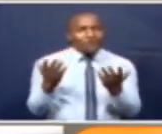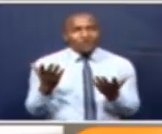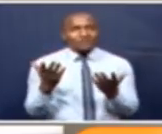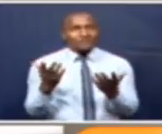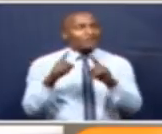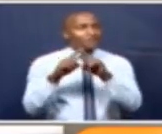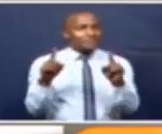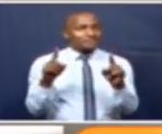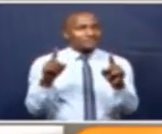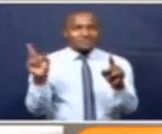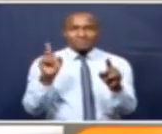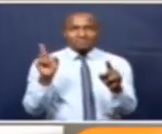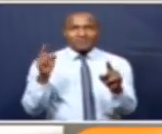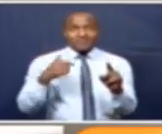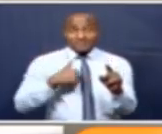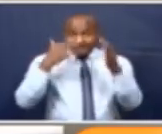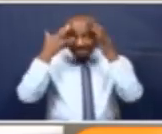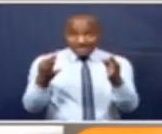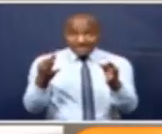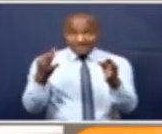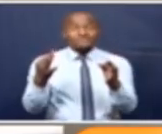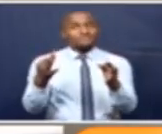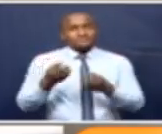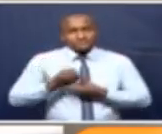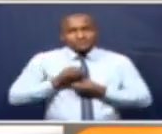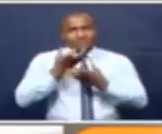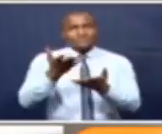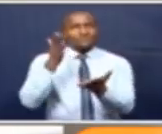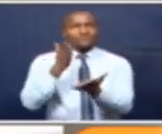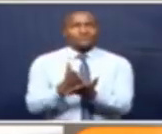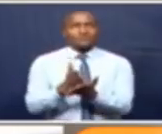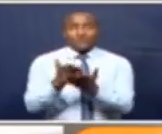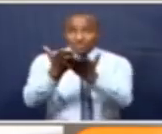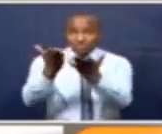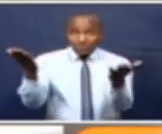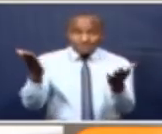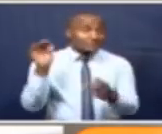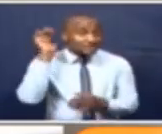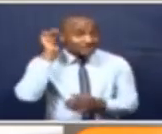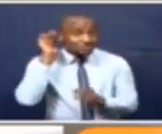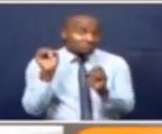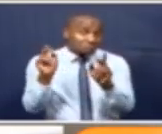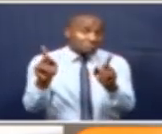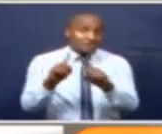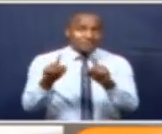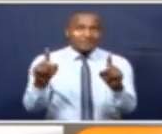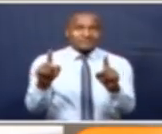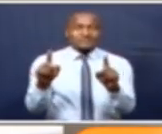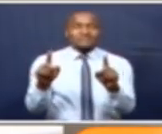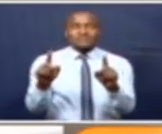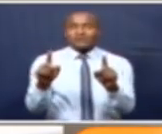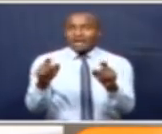but I chose not to do that. I chose to come out and speak for those who would want to say those things. But because of what happened to their own